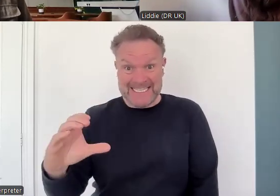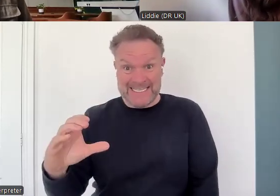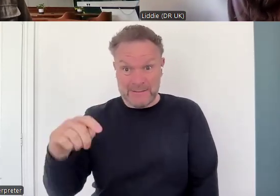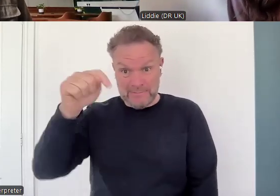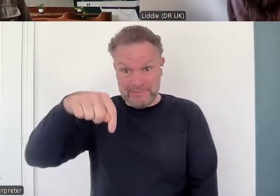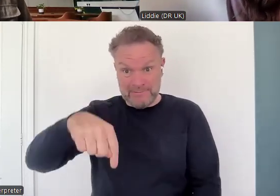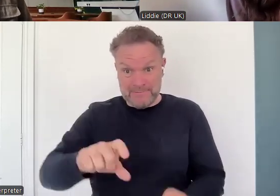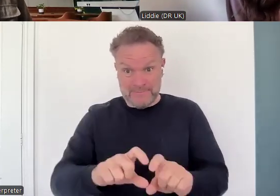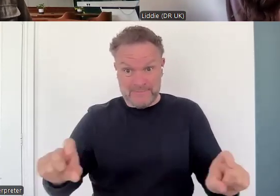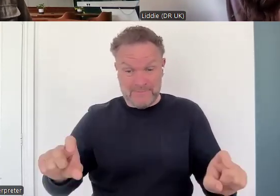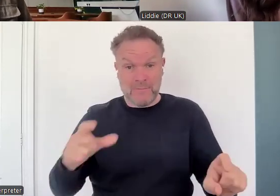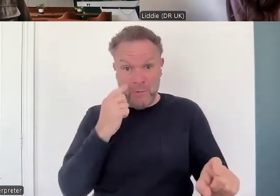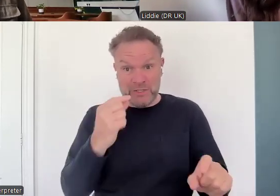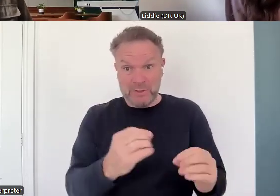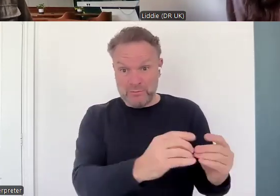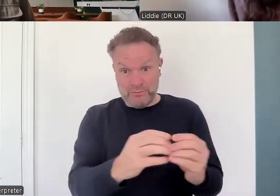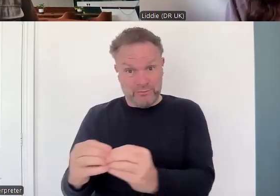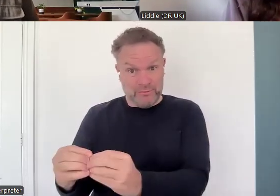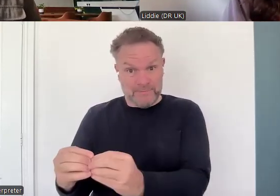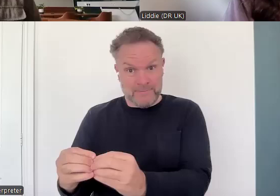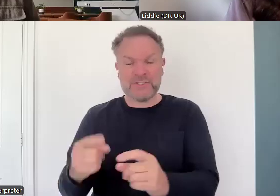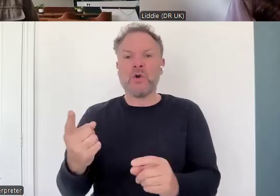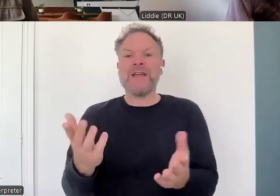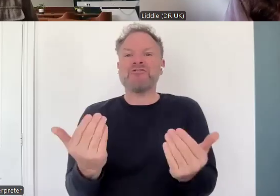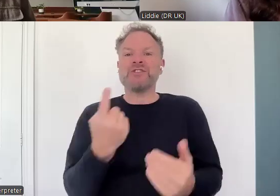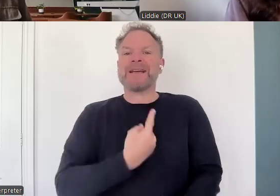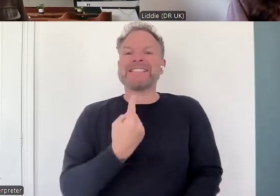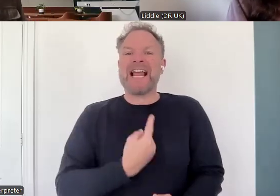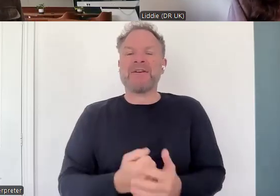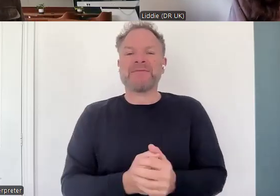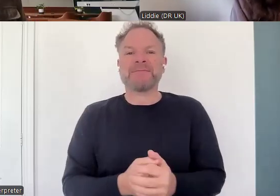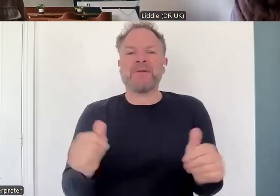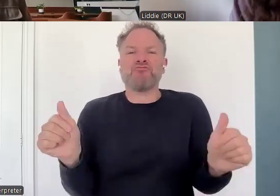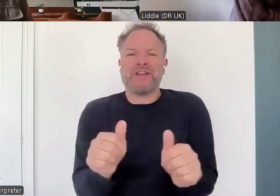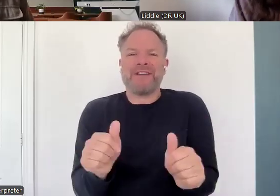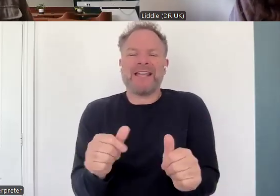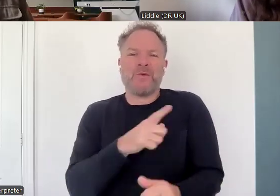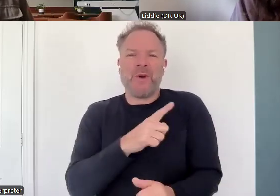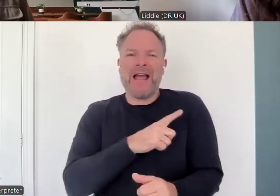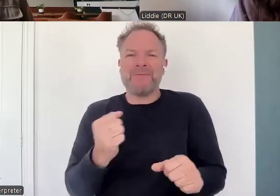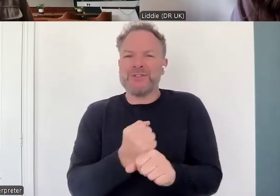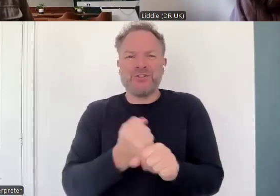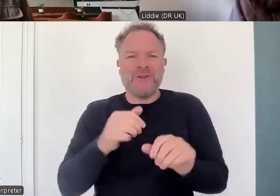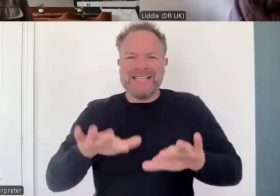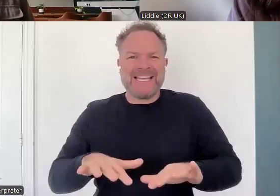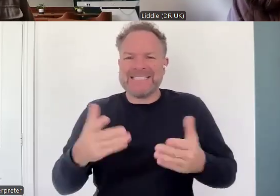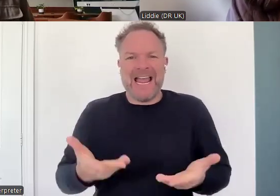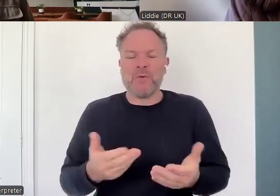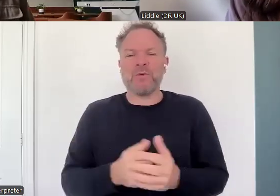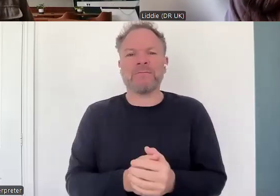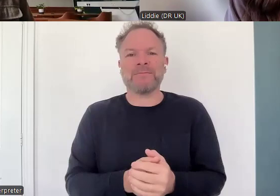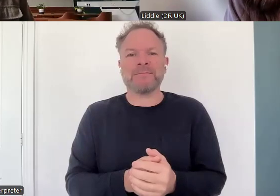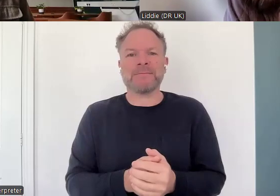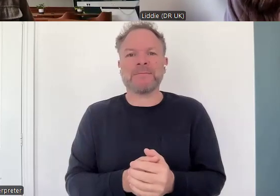to enable them. So just to introduce myself briefly and why we're doing this webinar series before we get